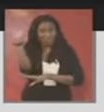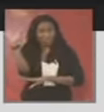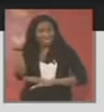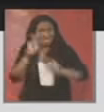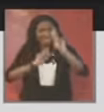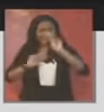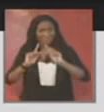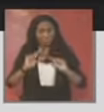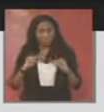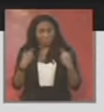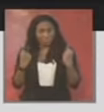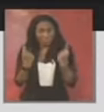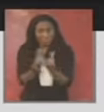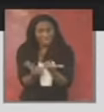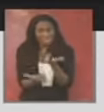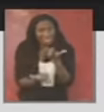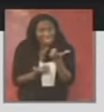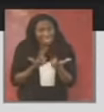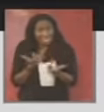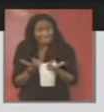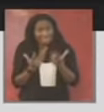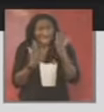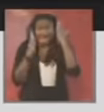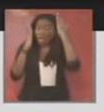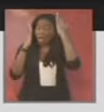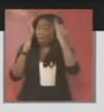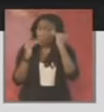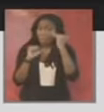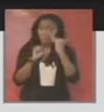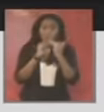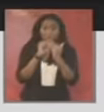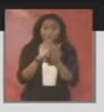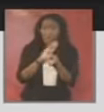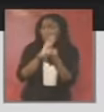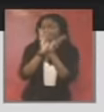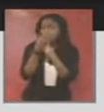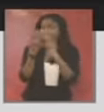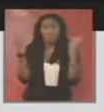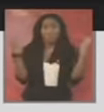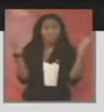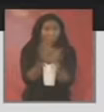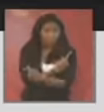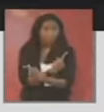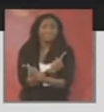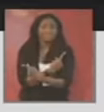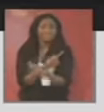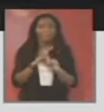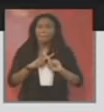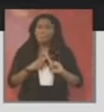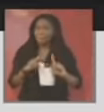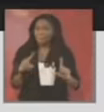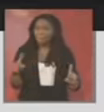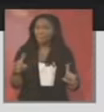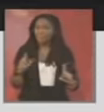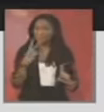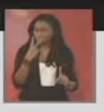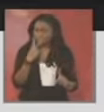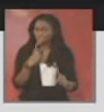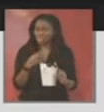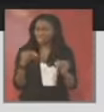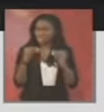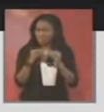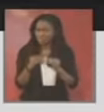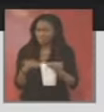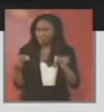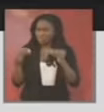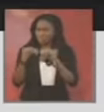forward. We are hoping that this doesn't establish itself as a rising trend, but we do note the beginnings of an increase, and we